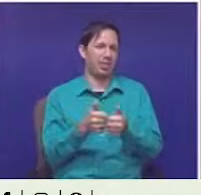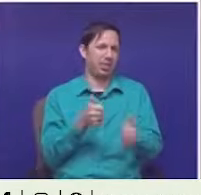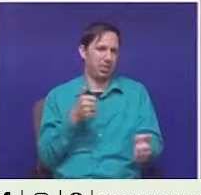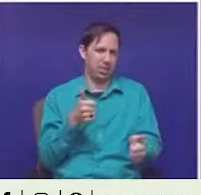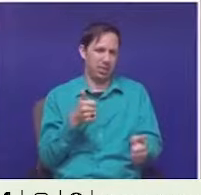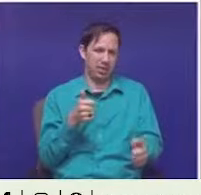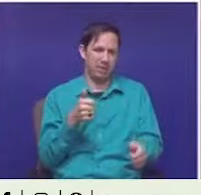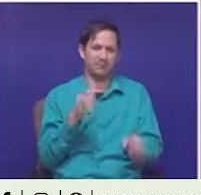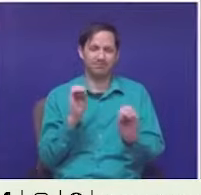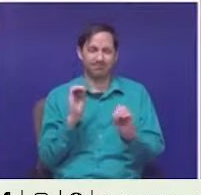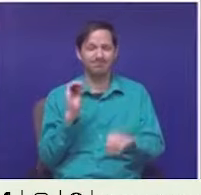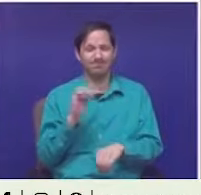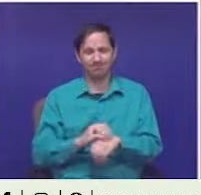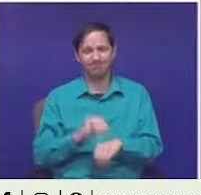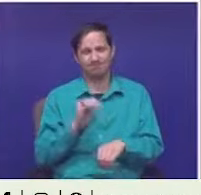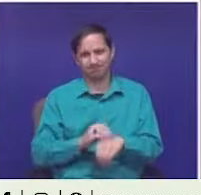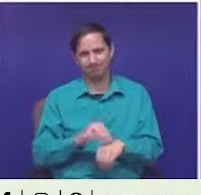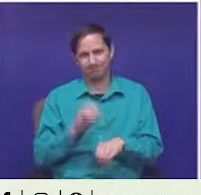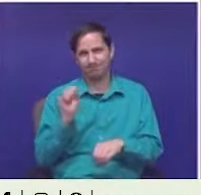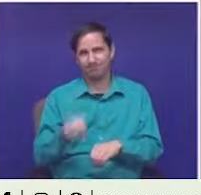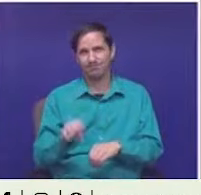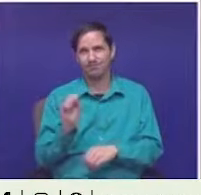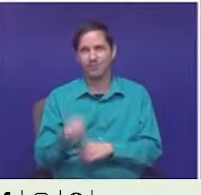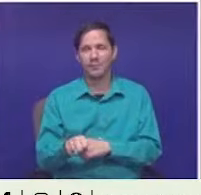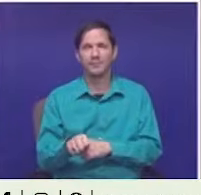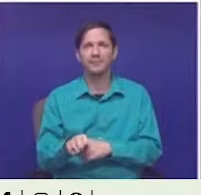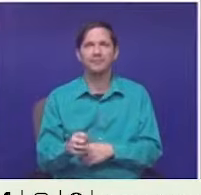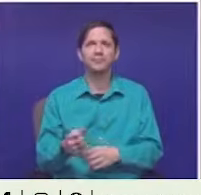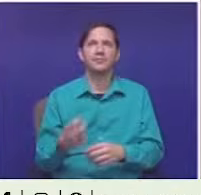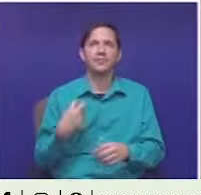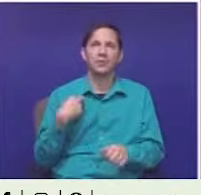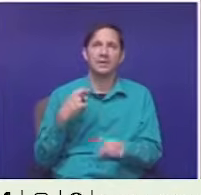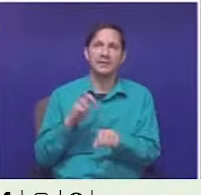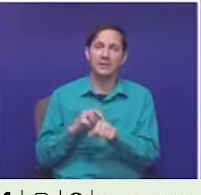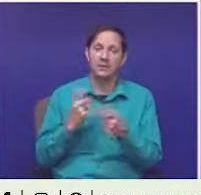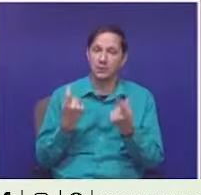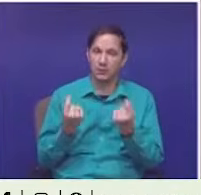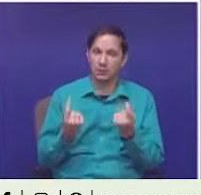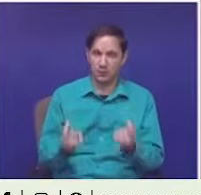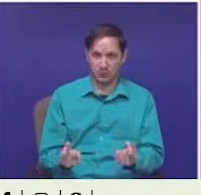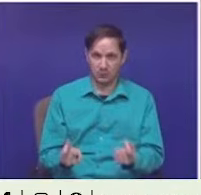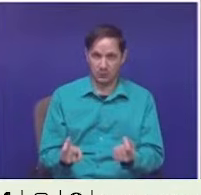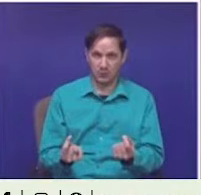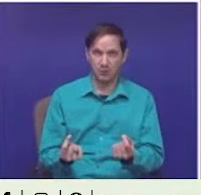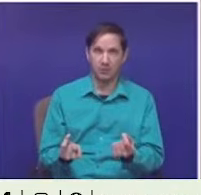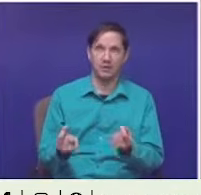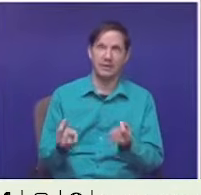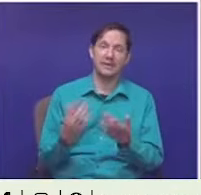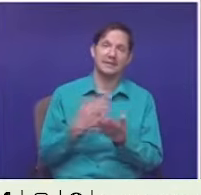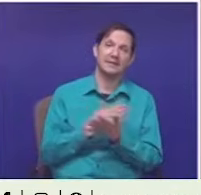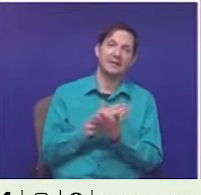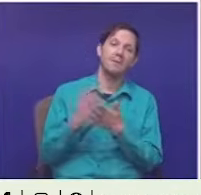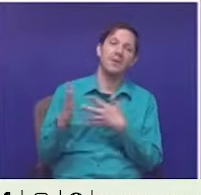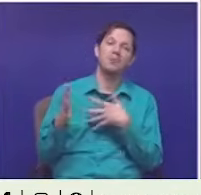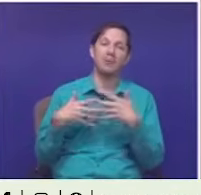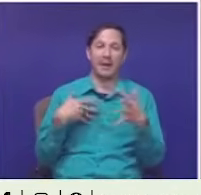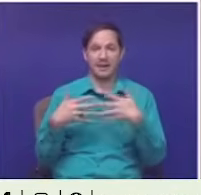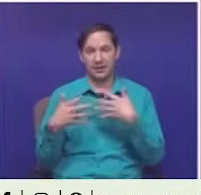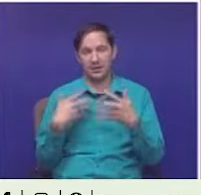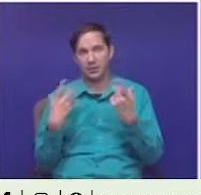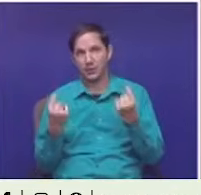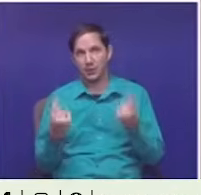way. And so it's important then that a couple of things need to happen. And here are some of the practical steps. Number